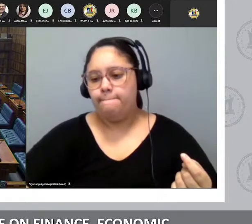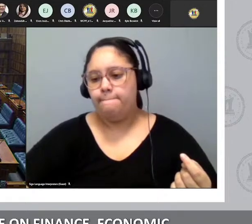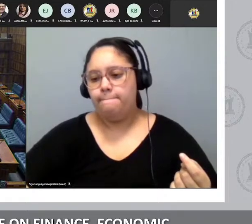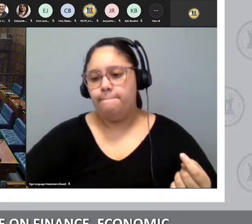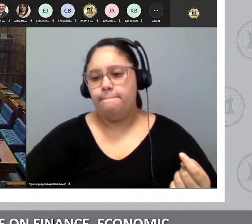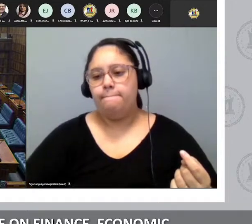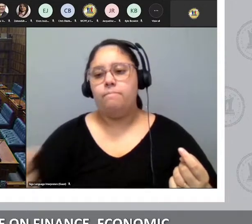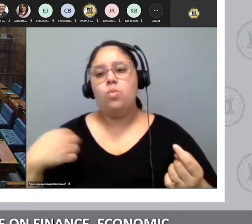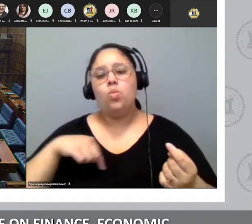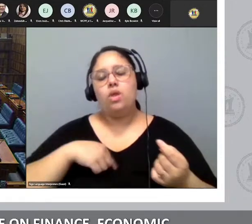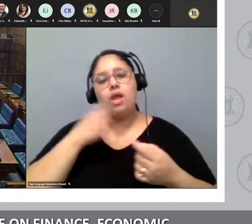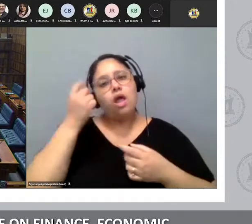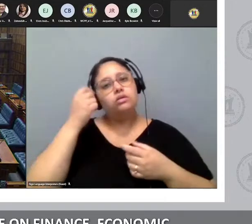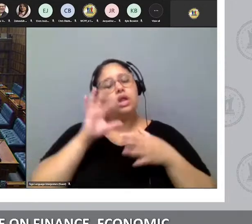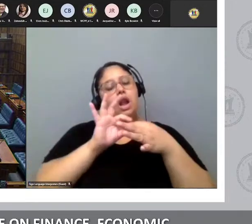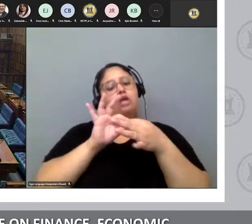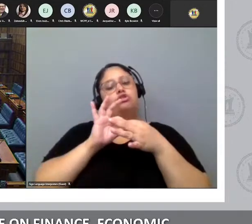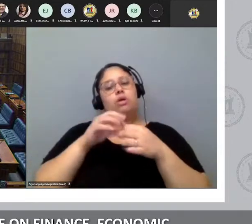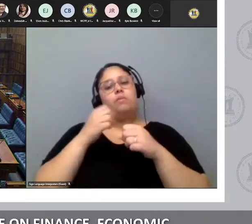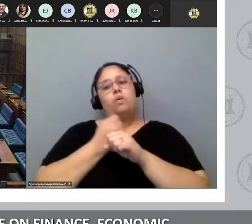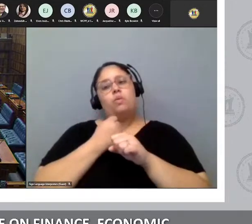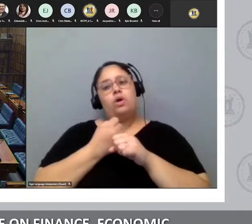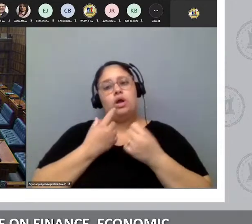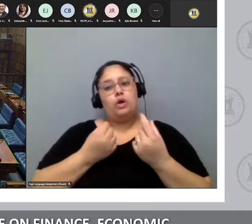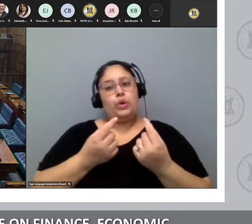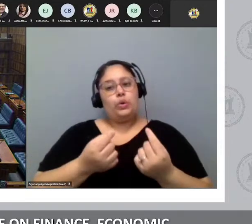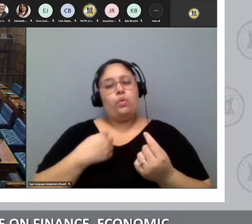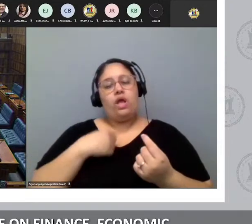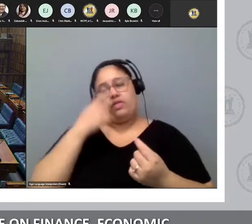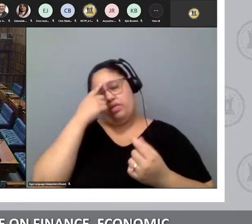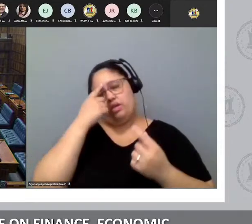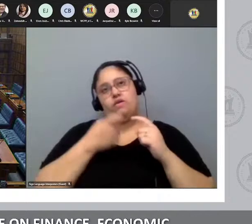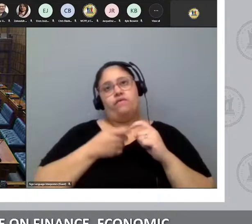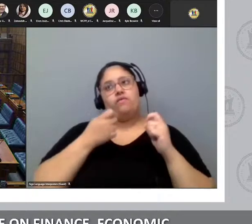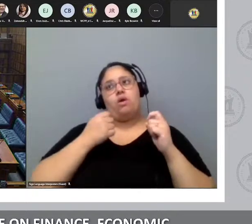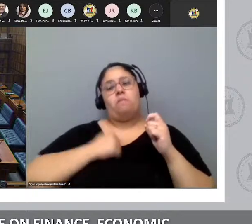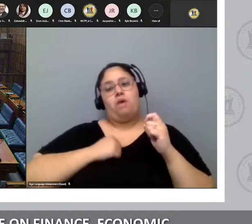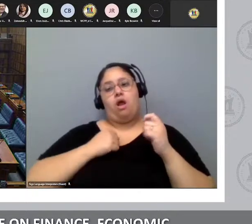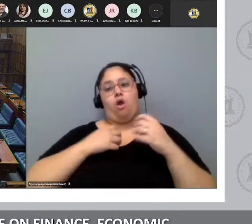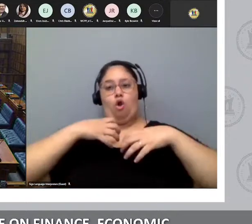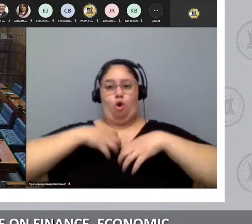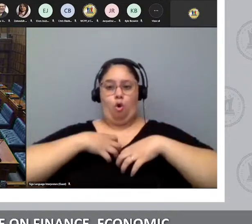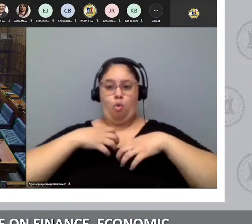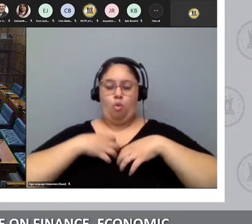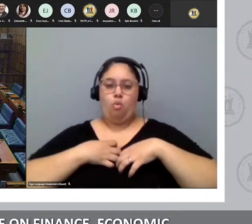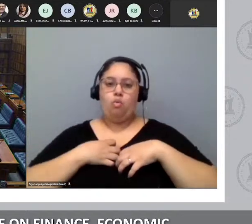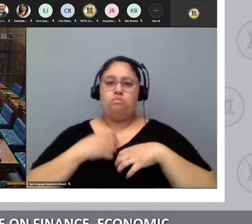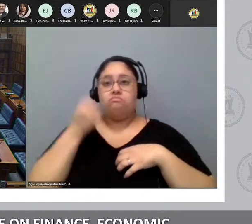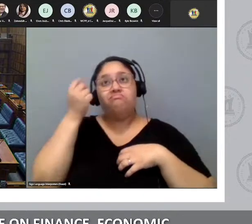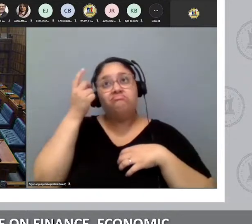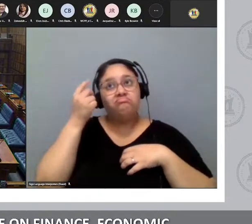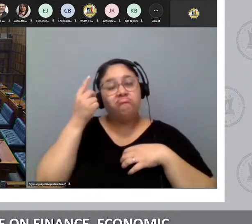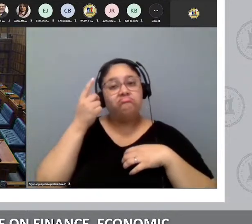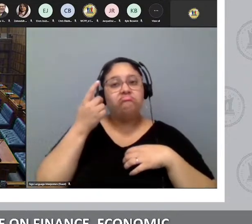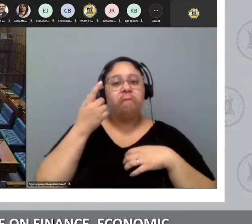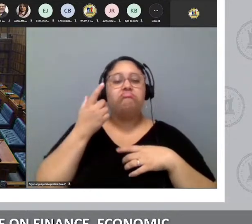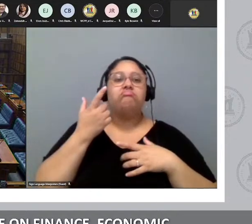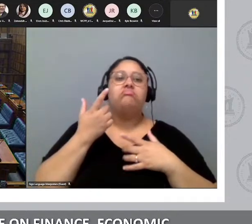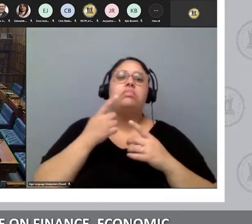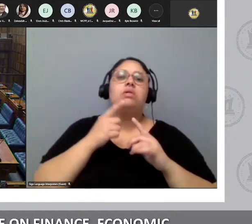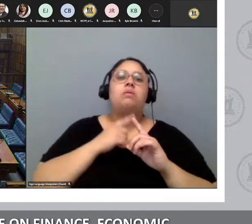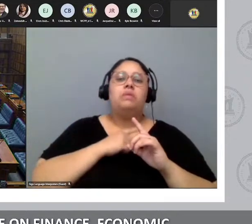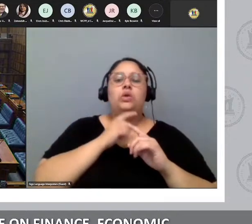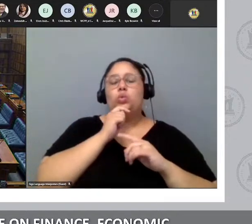relationship and the work that has been done I think from my from my own Layman's head you know I would I